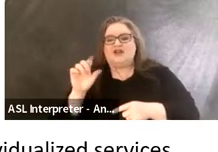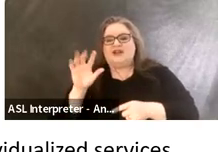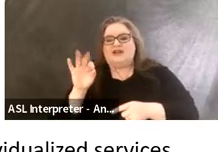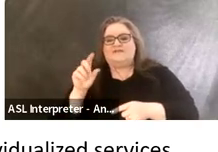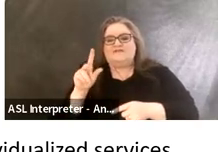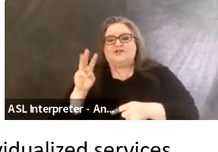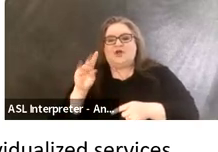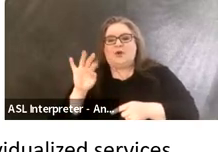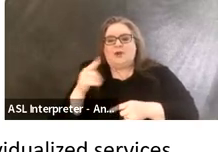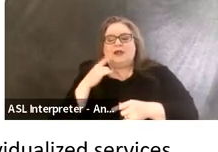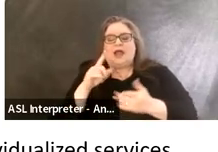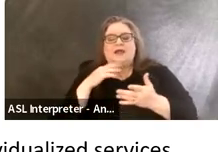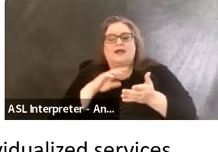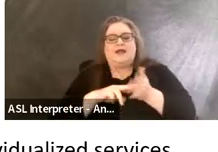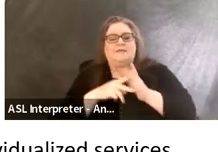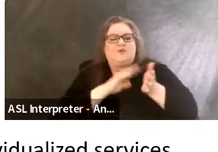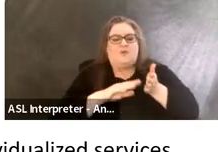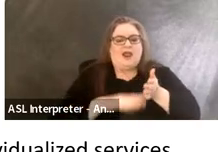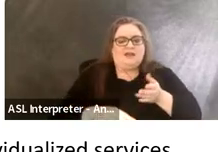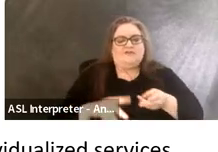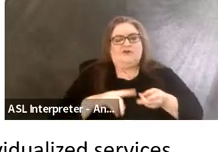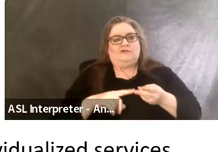waivers and your 1115